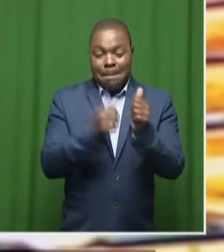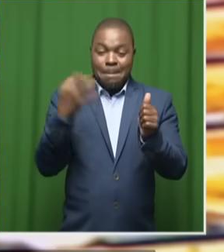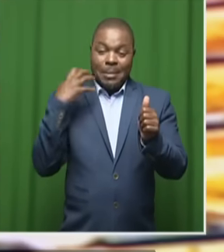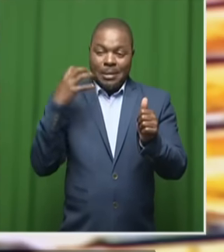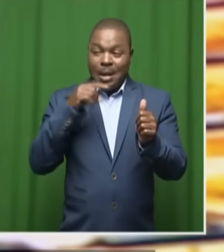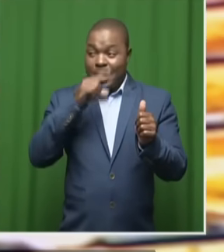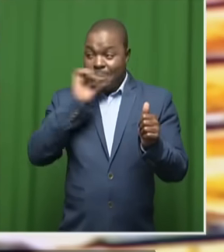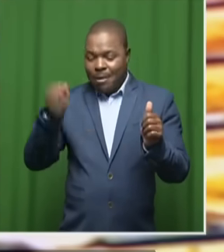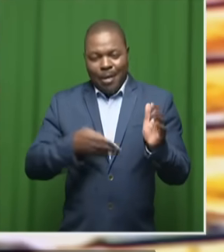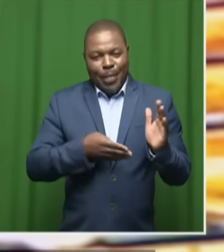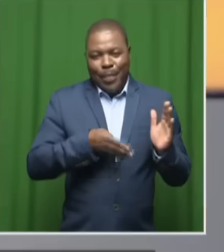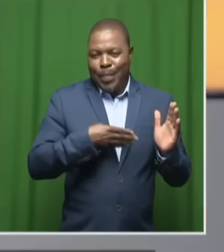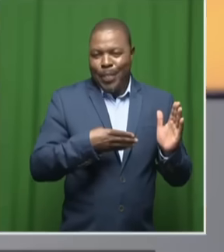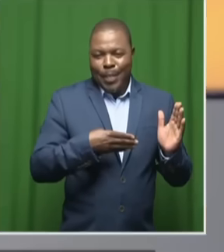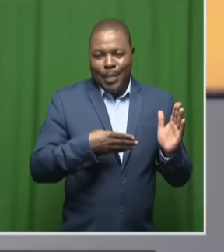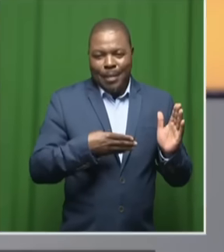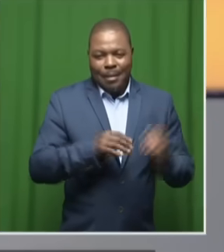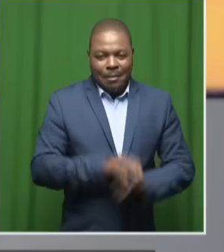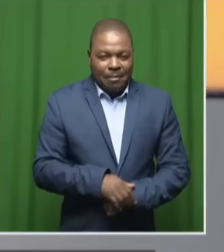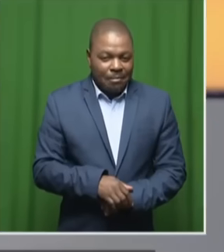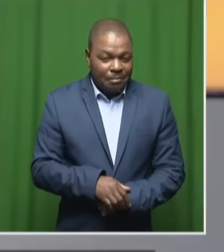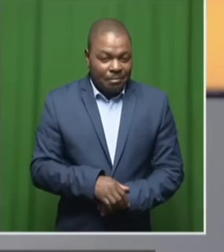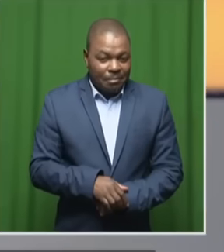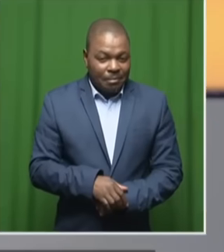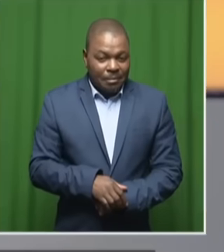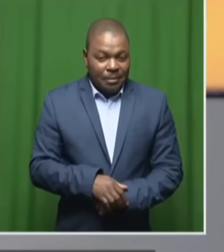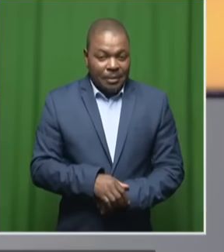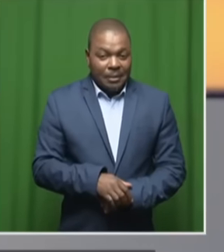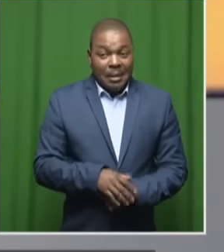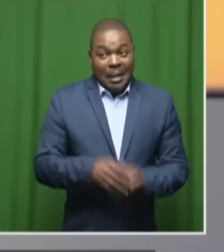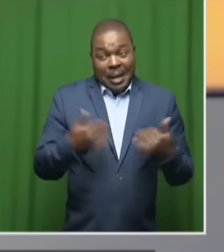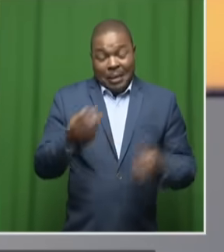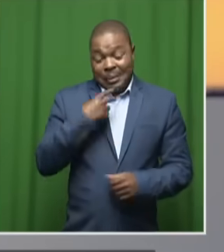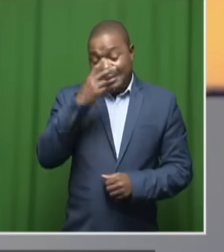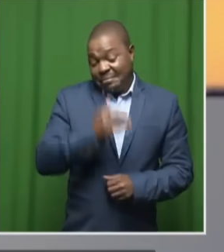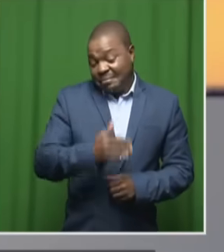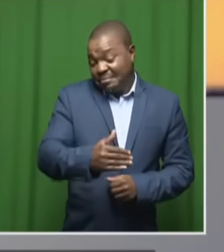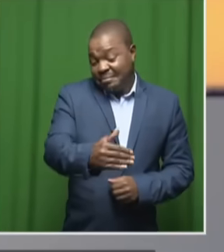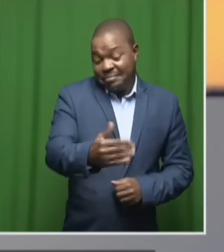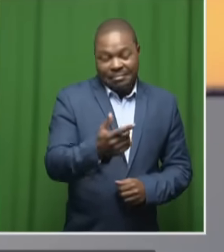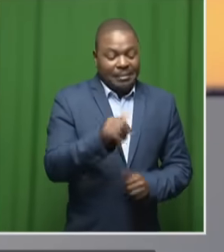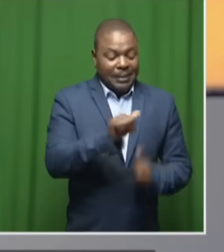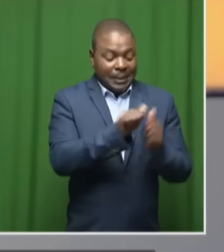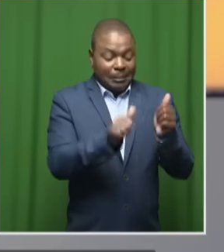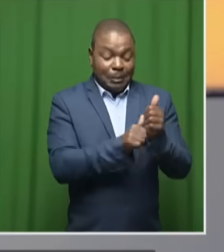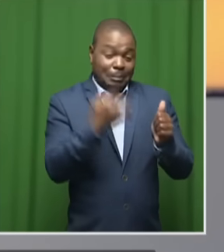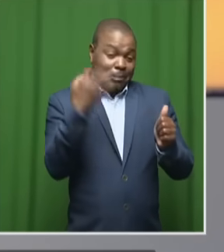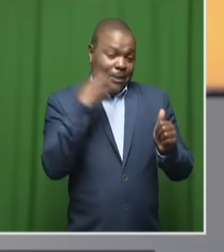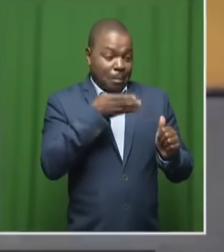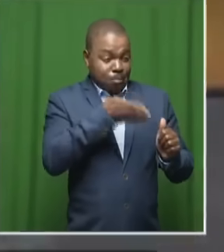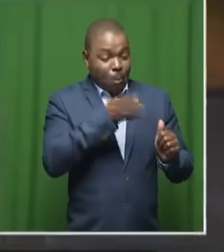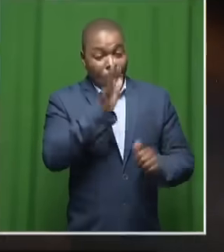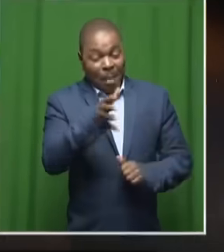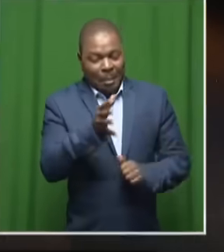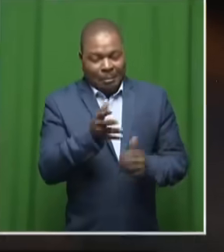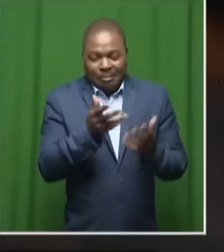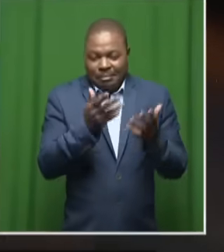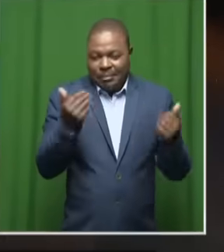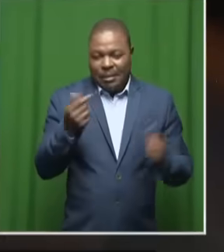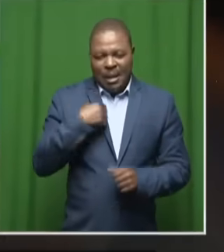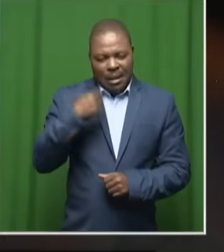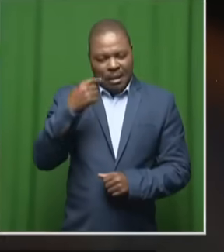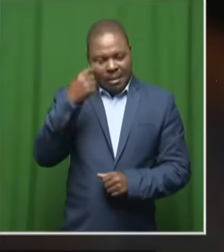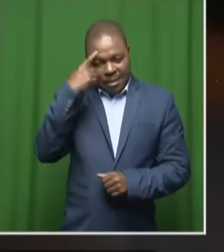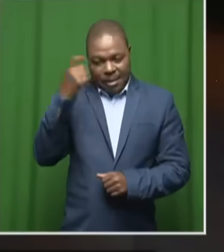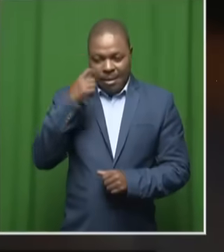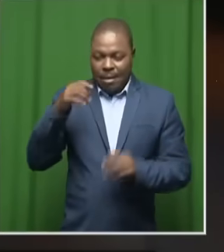not in that list. It's still going to be interesting to see if we actually do have deputy ministers this time around, because now with this government of national unity, I think things are going to change.